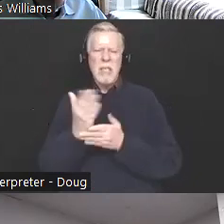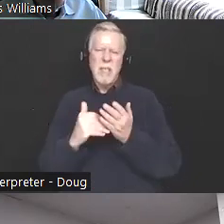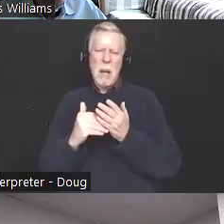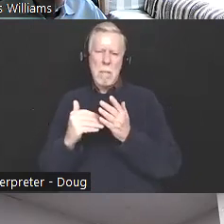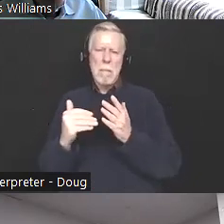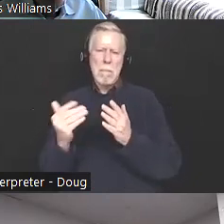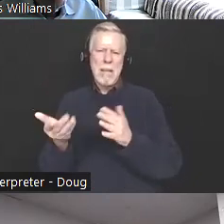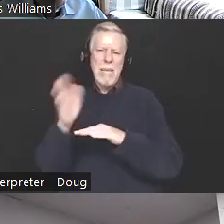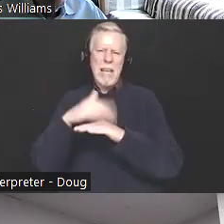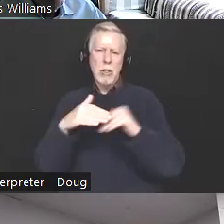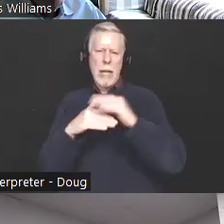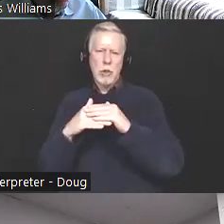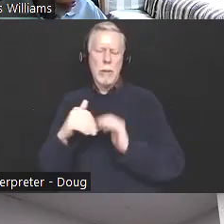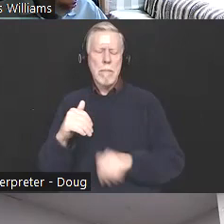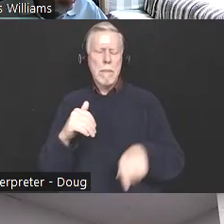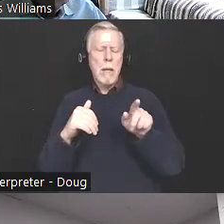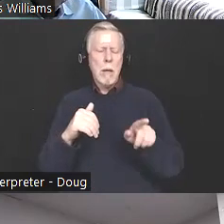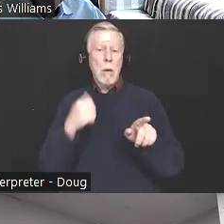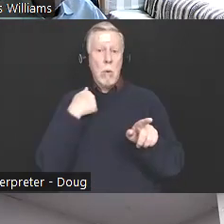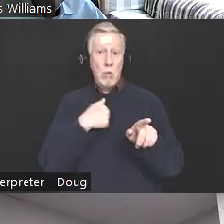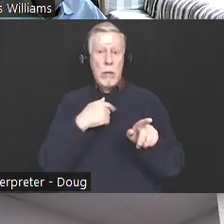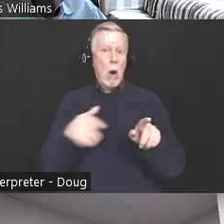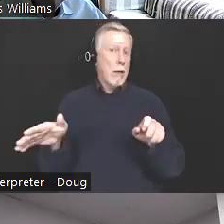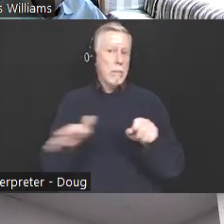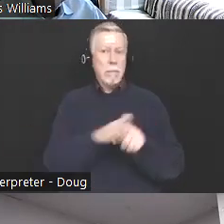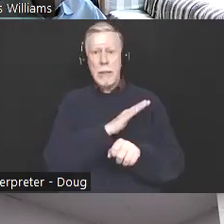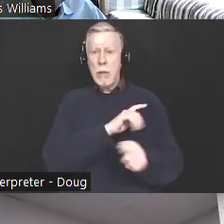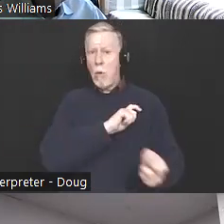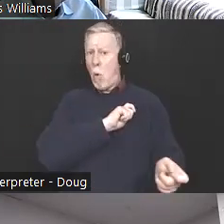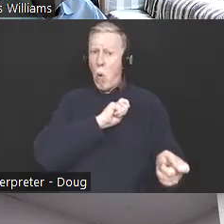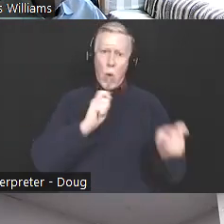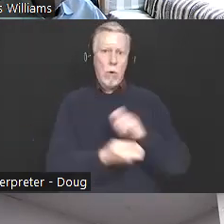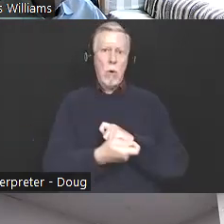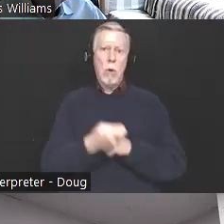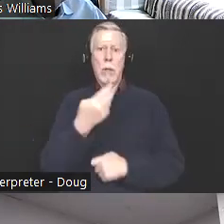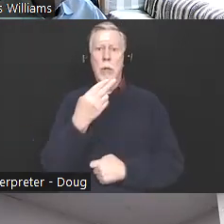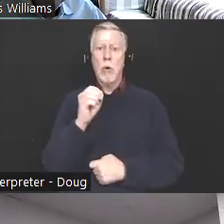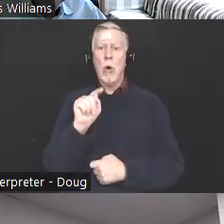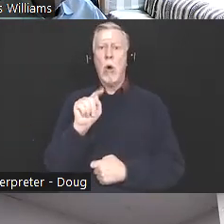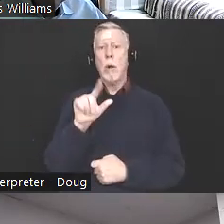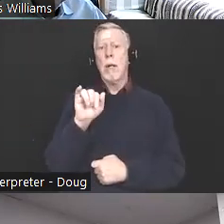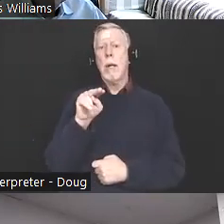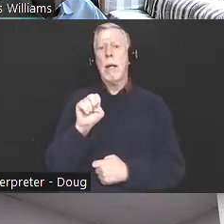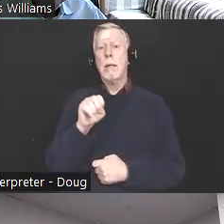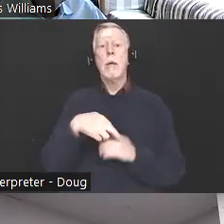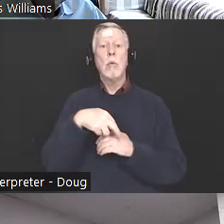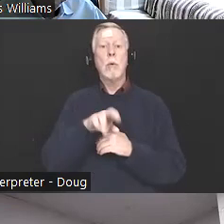we are completely overhauling our hotline and referral process to be much